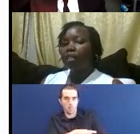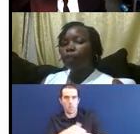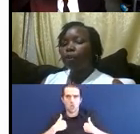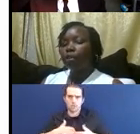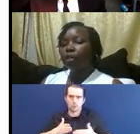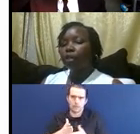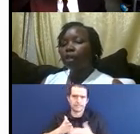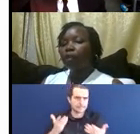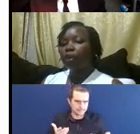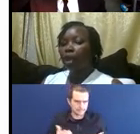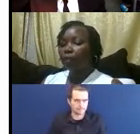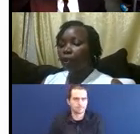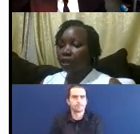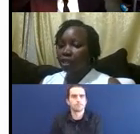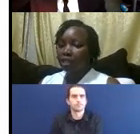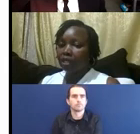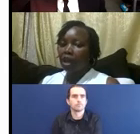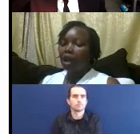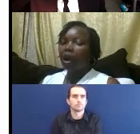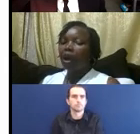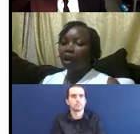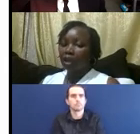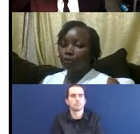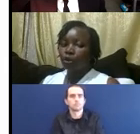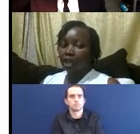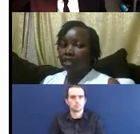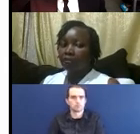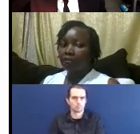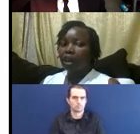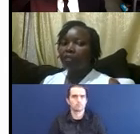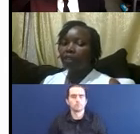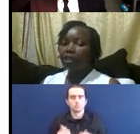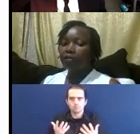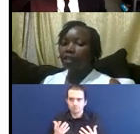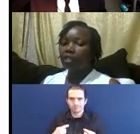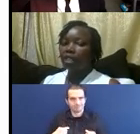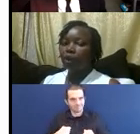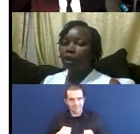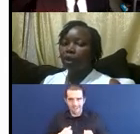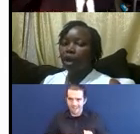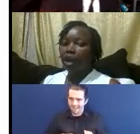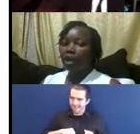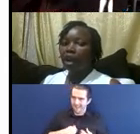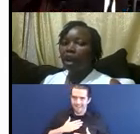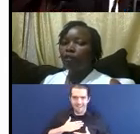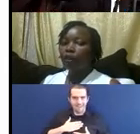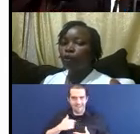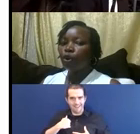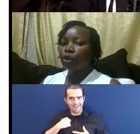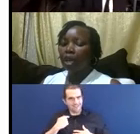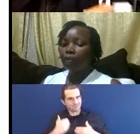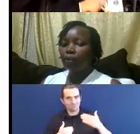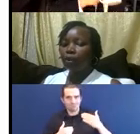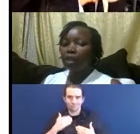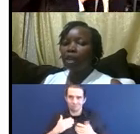and support, disabled employees are as productive and effective as anyone and are often